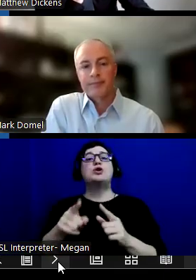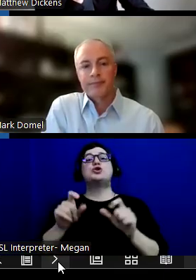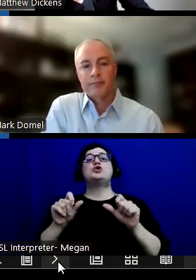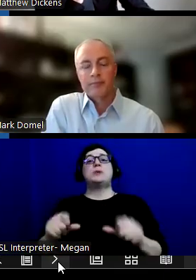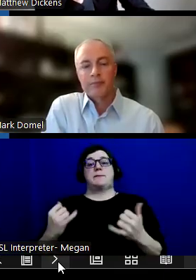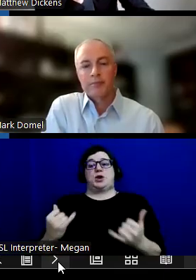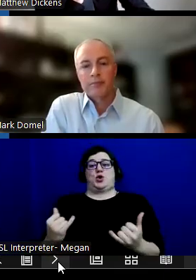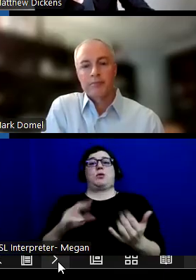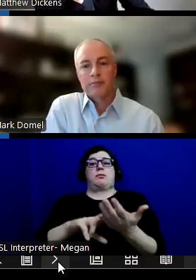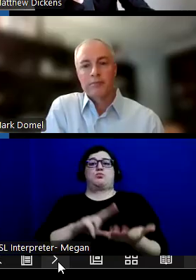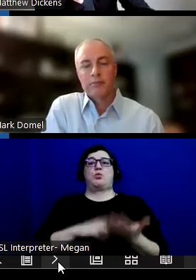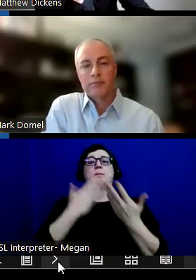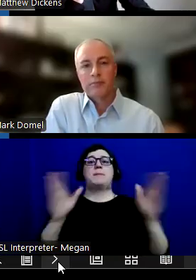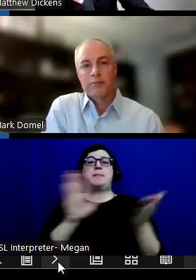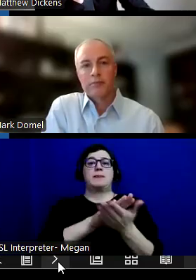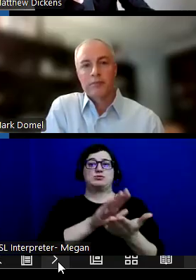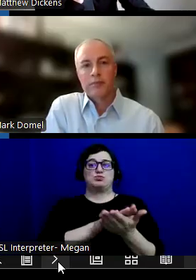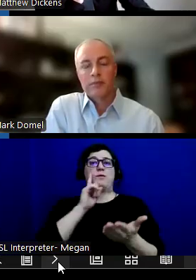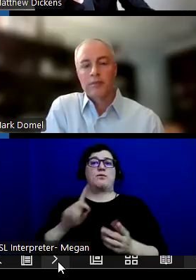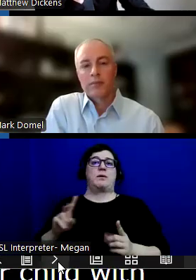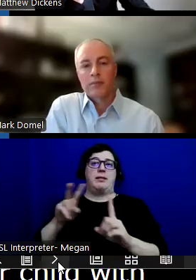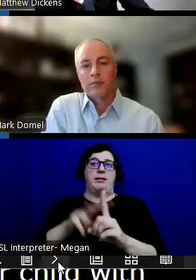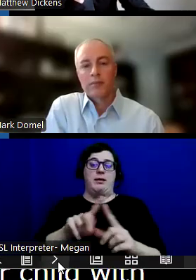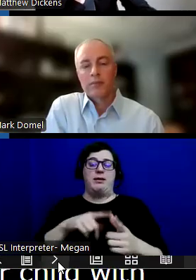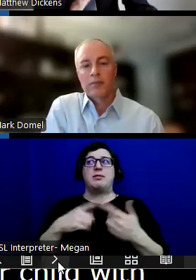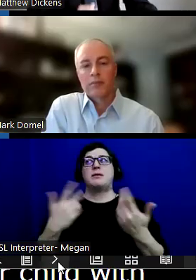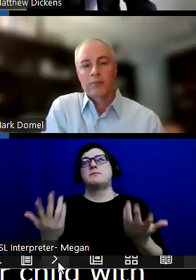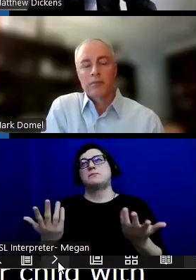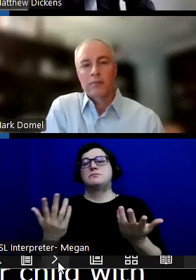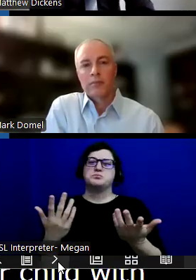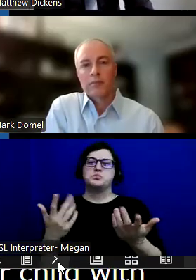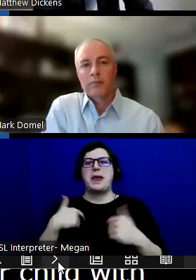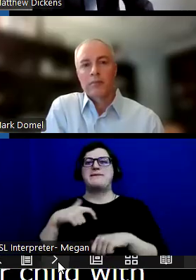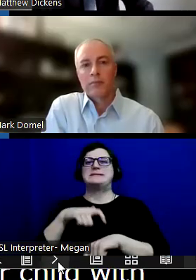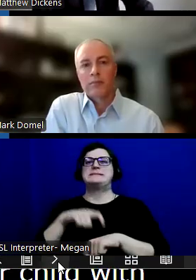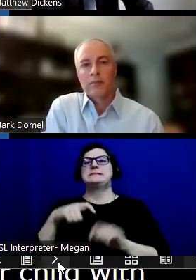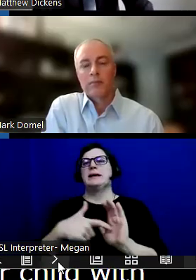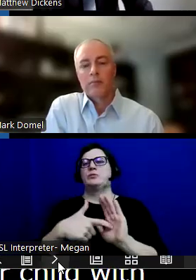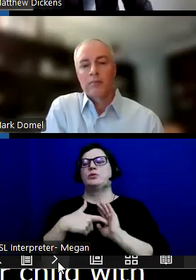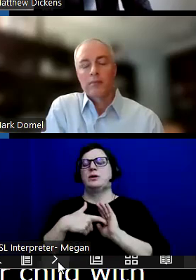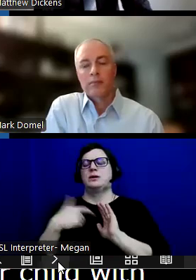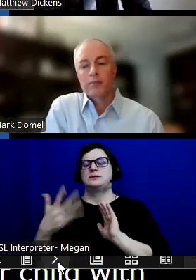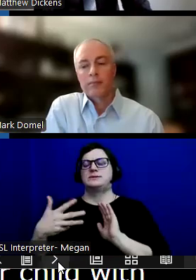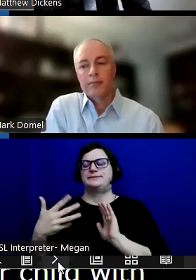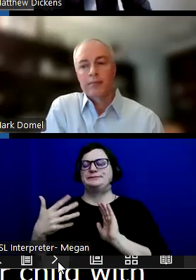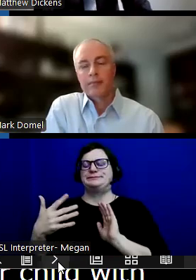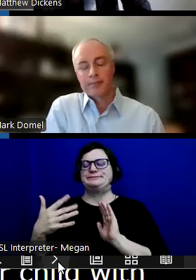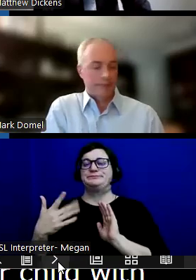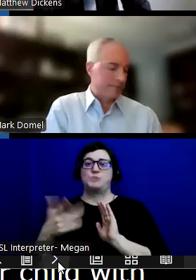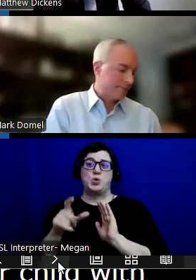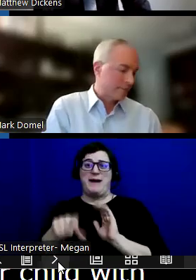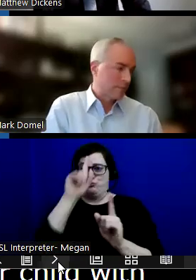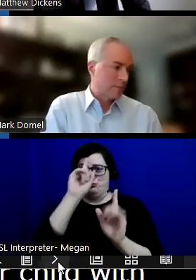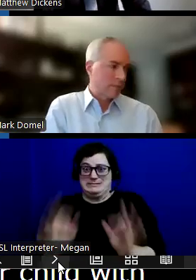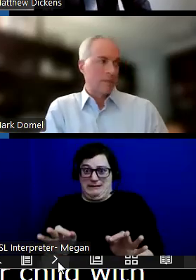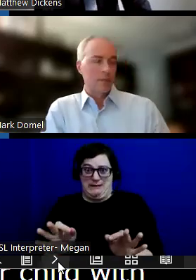currently enrolled in public school to apply. There are timelines in that where you need to make a